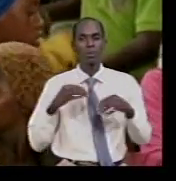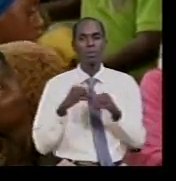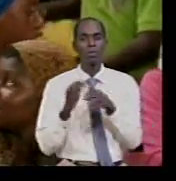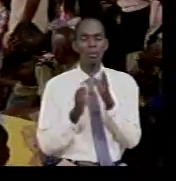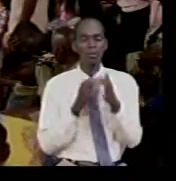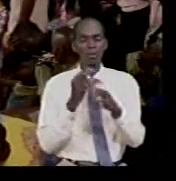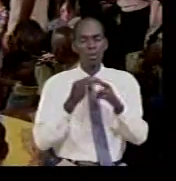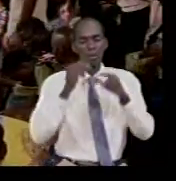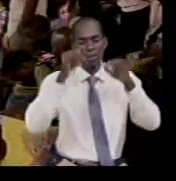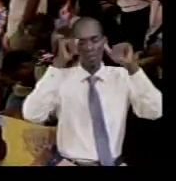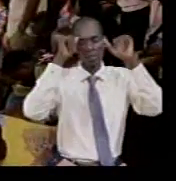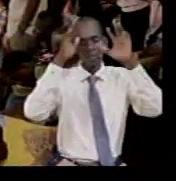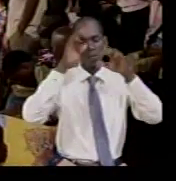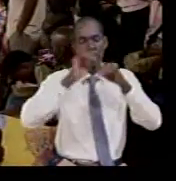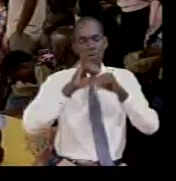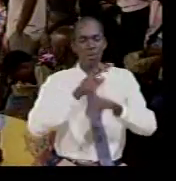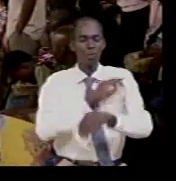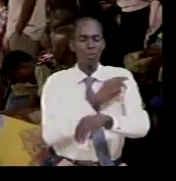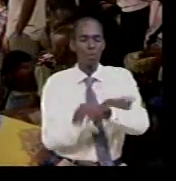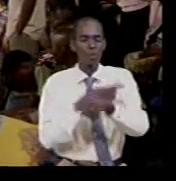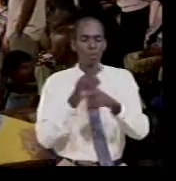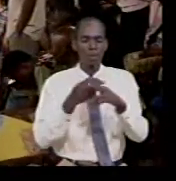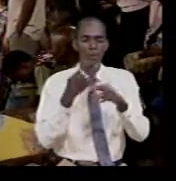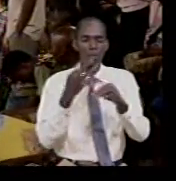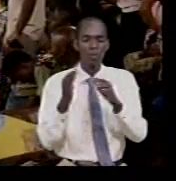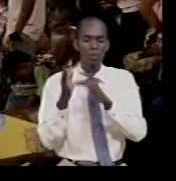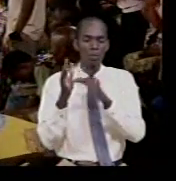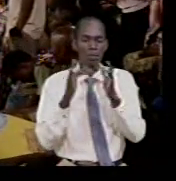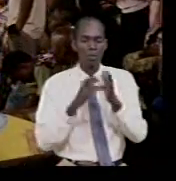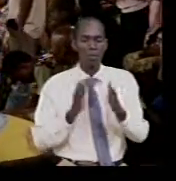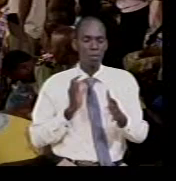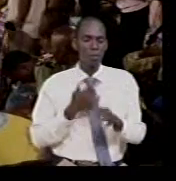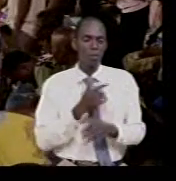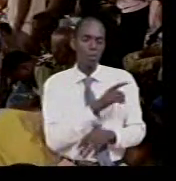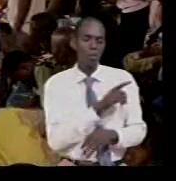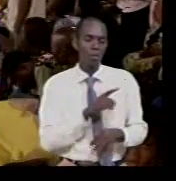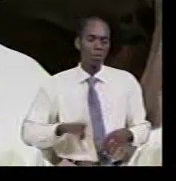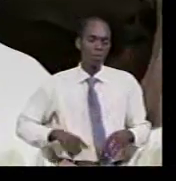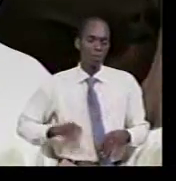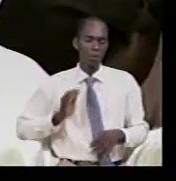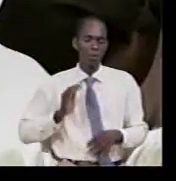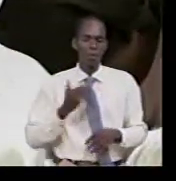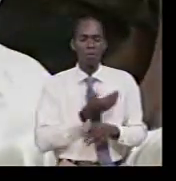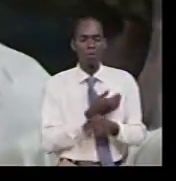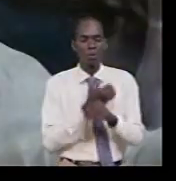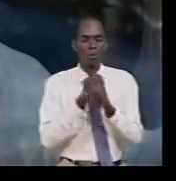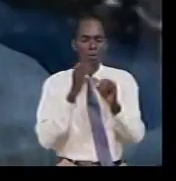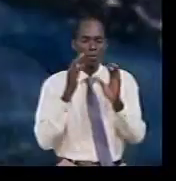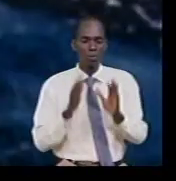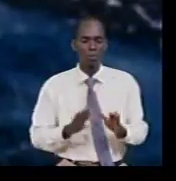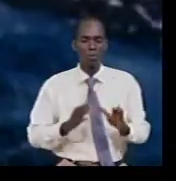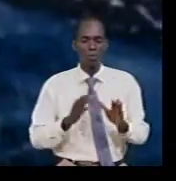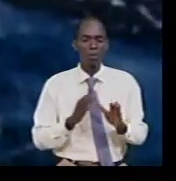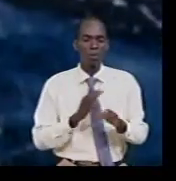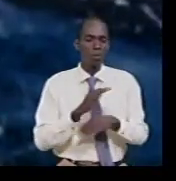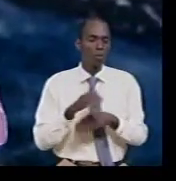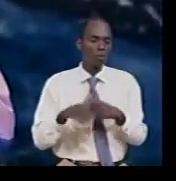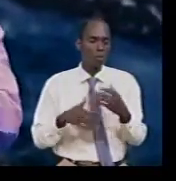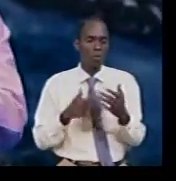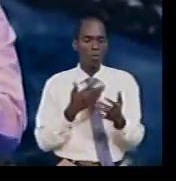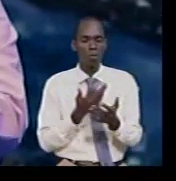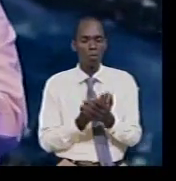all these brothers and sisters, young people, young adults, older people, they have